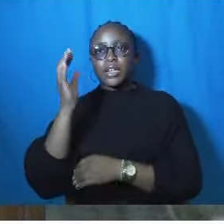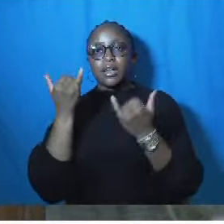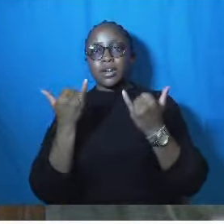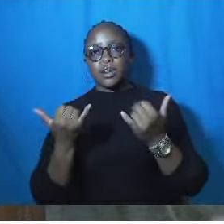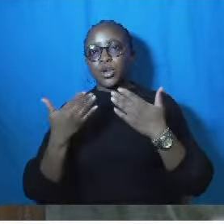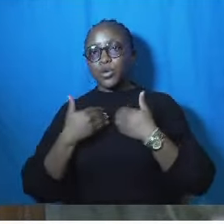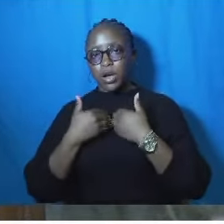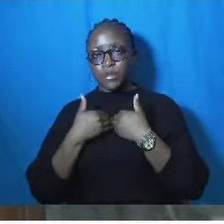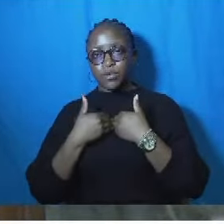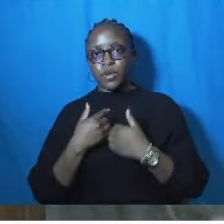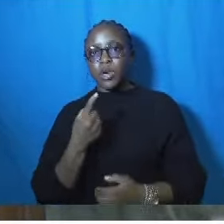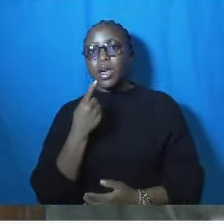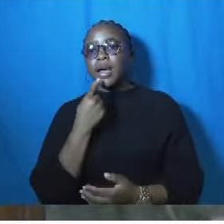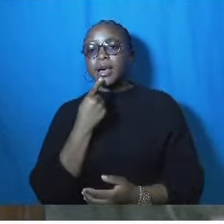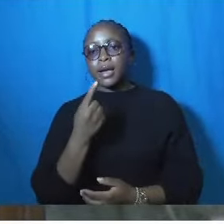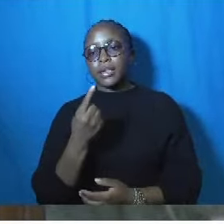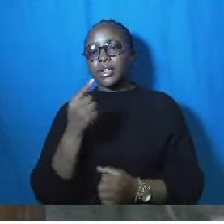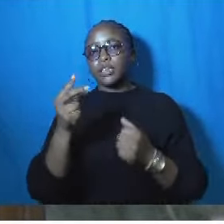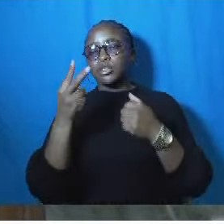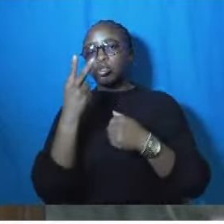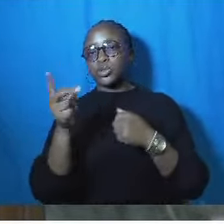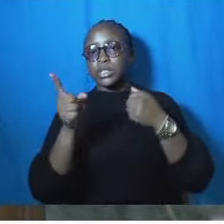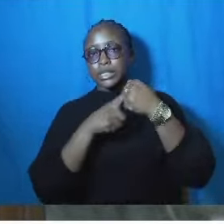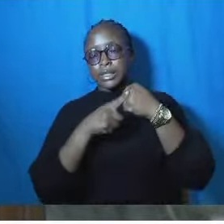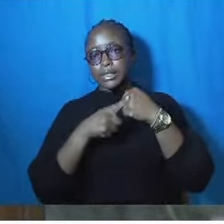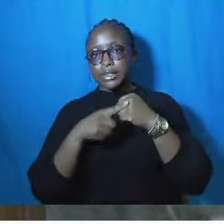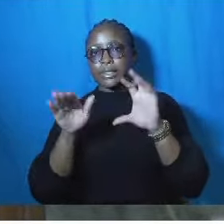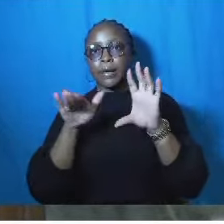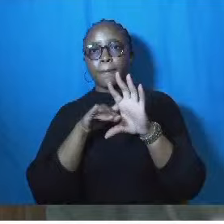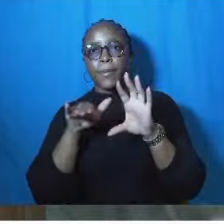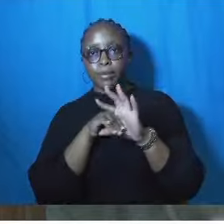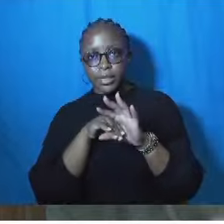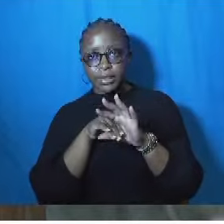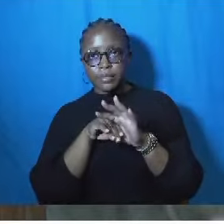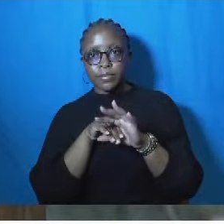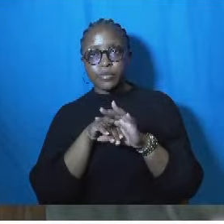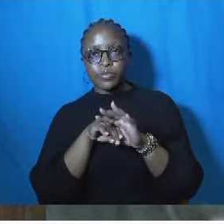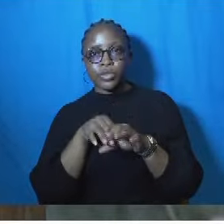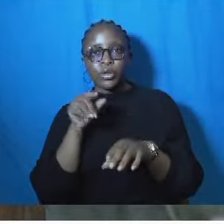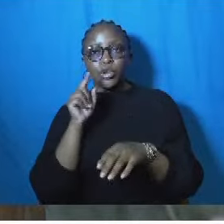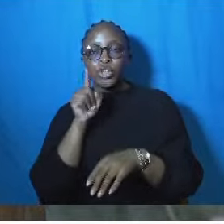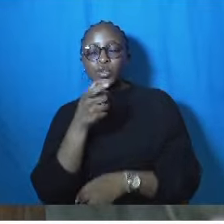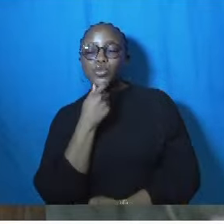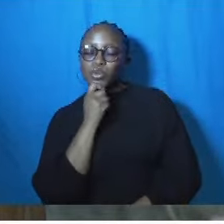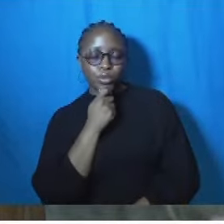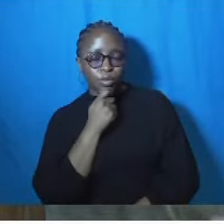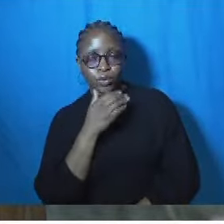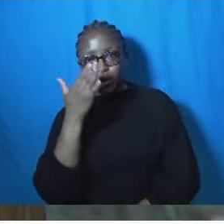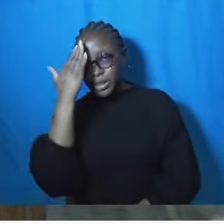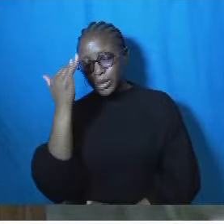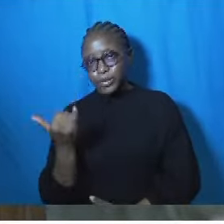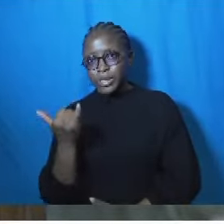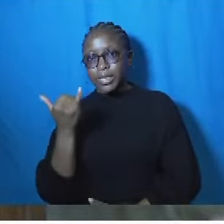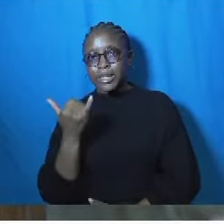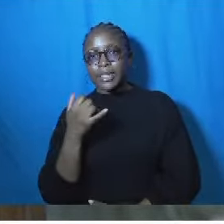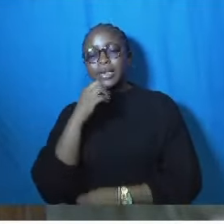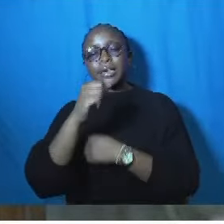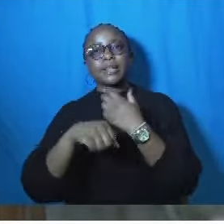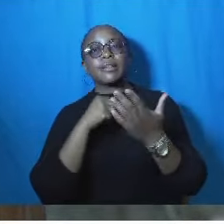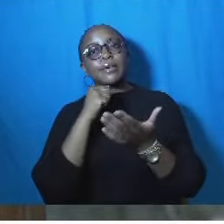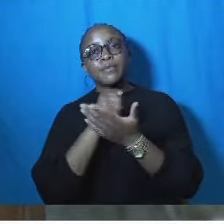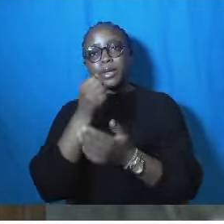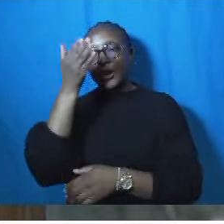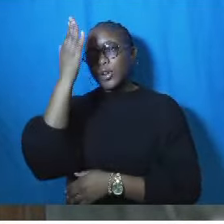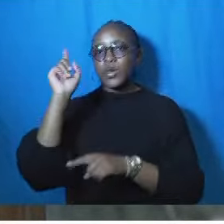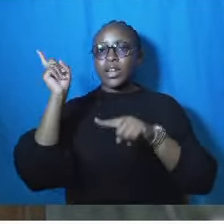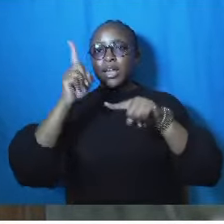Was your heart stirred that amen, God is adding to our fellowship? Or were